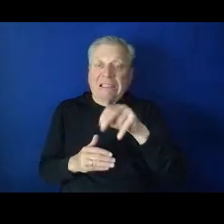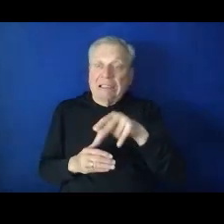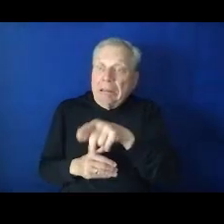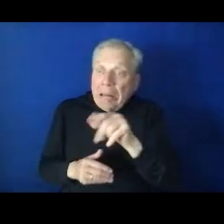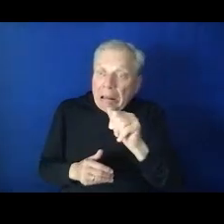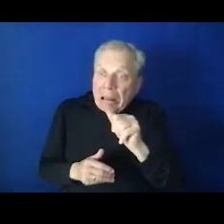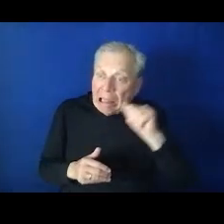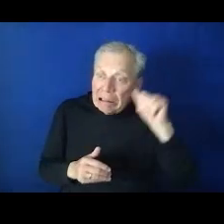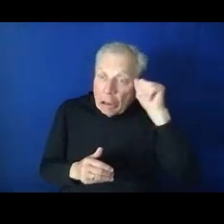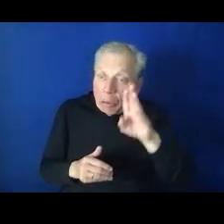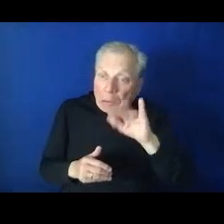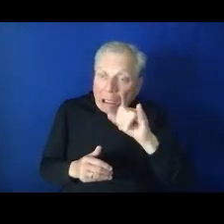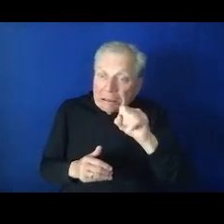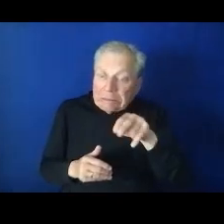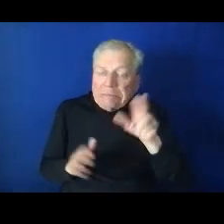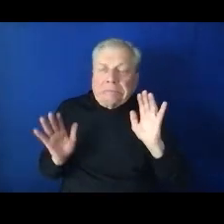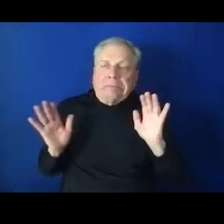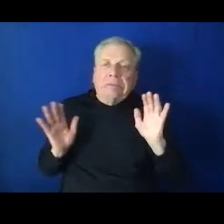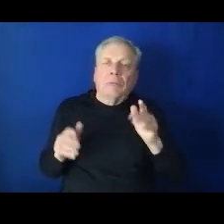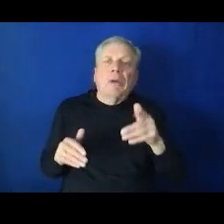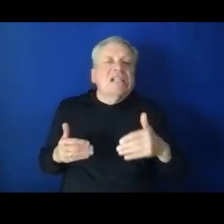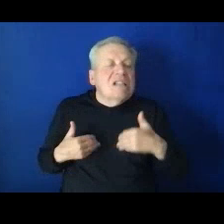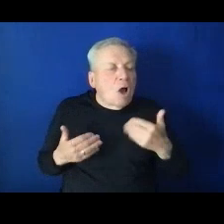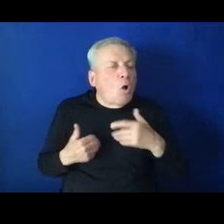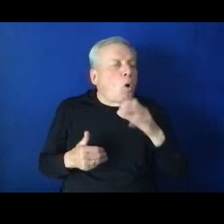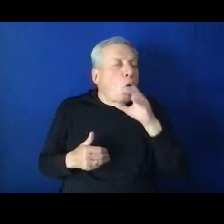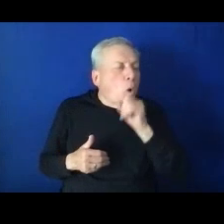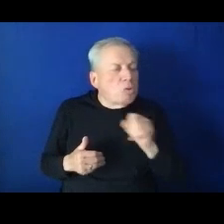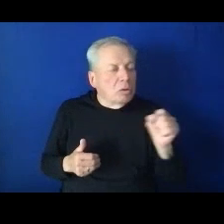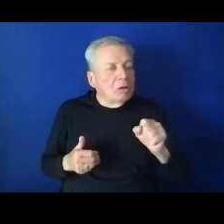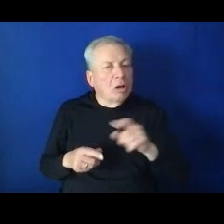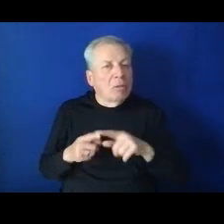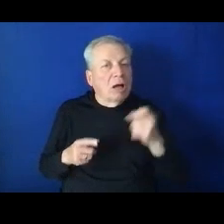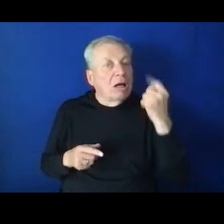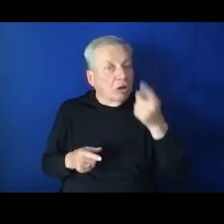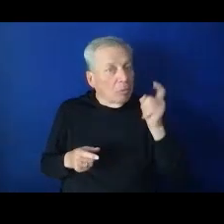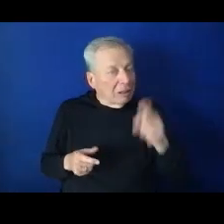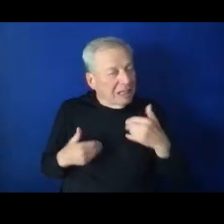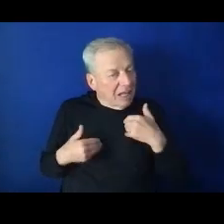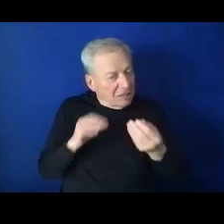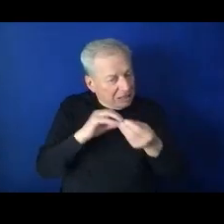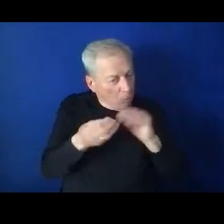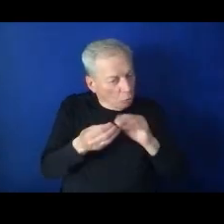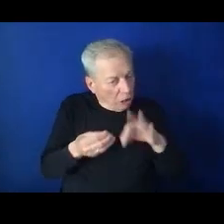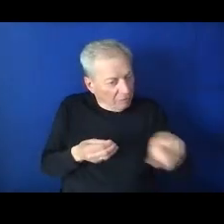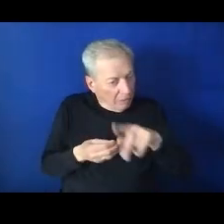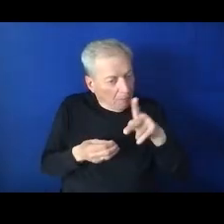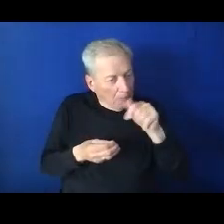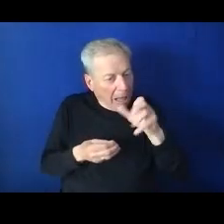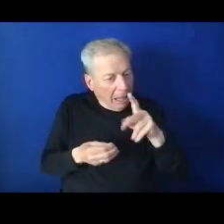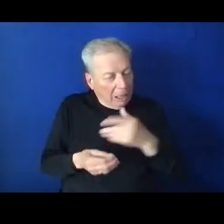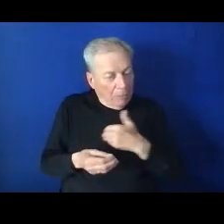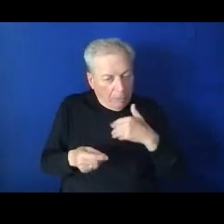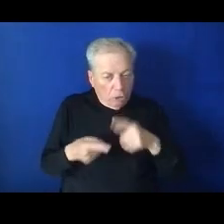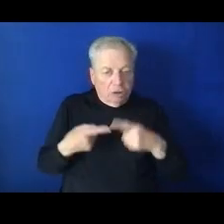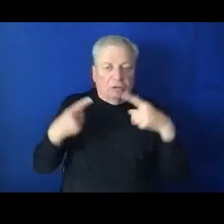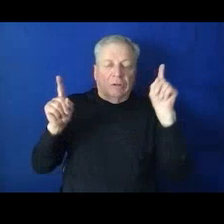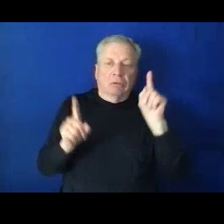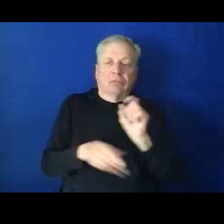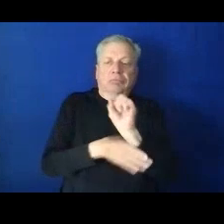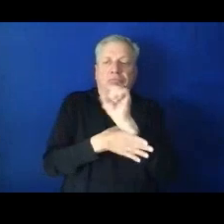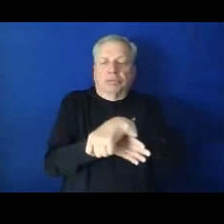They're, young, old bison, obviously, and it takes a certain number of pack members to be able to effectively take down a bison. I